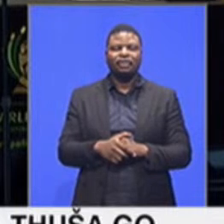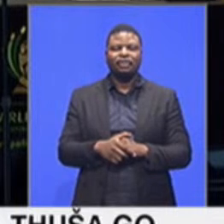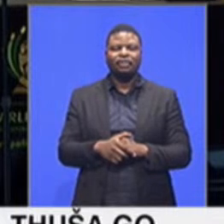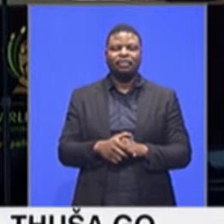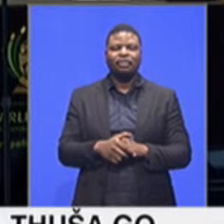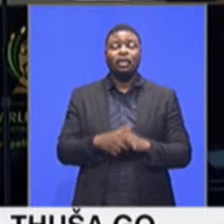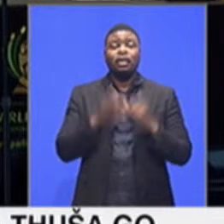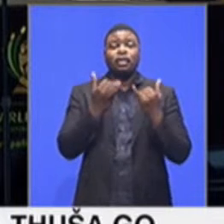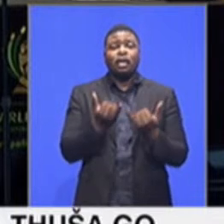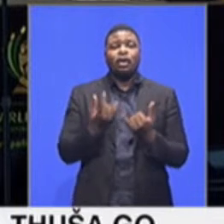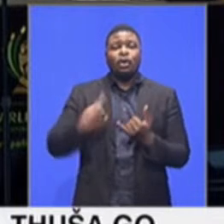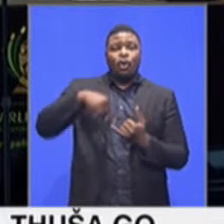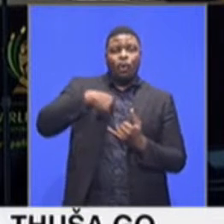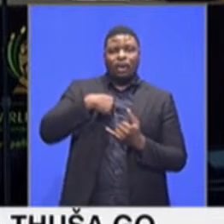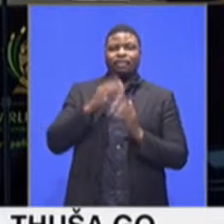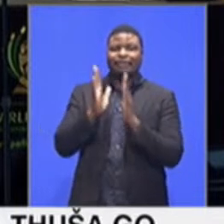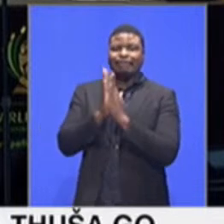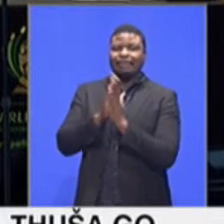ask for tips.